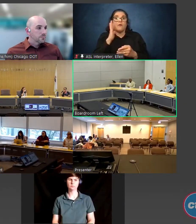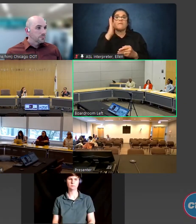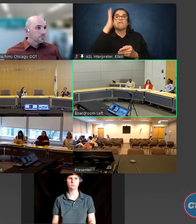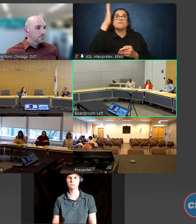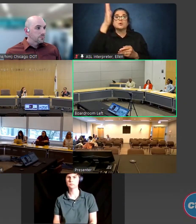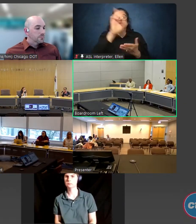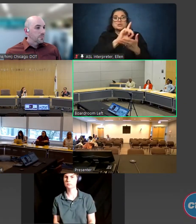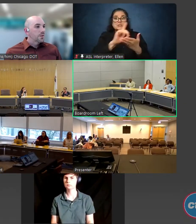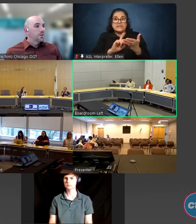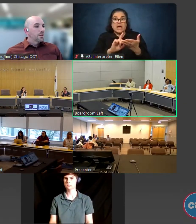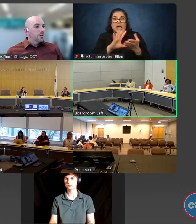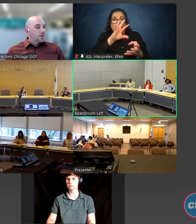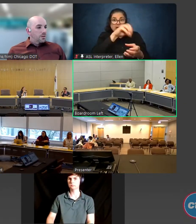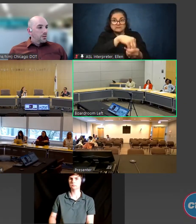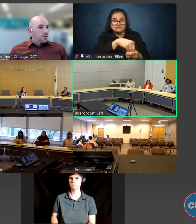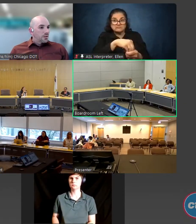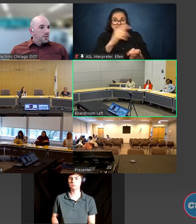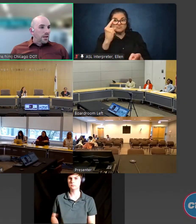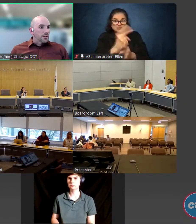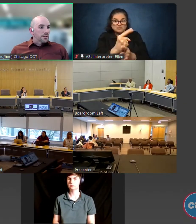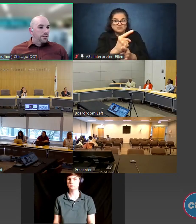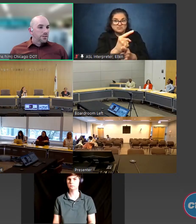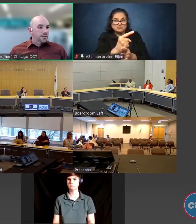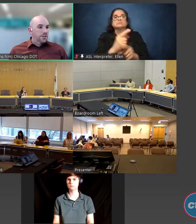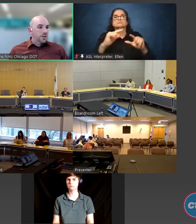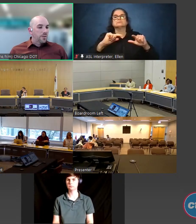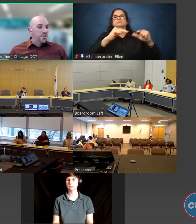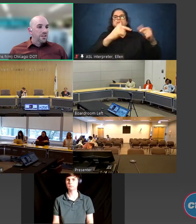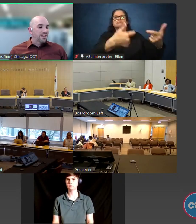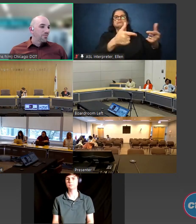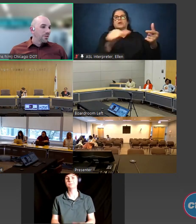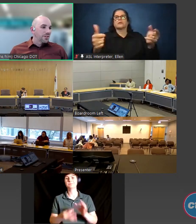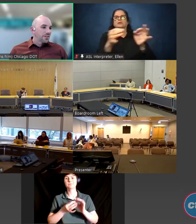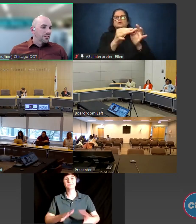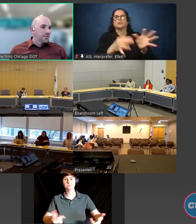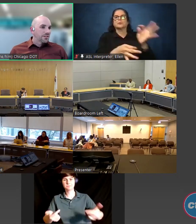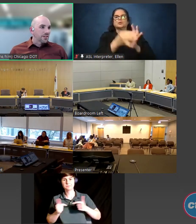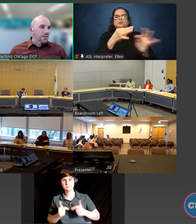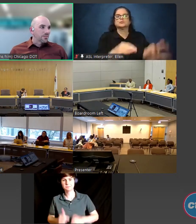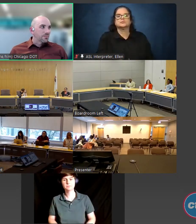that kind of? Yeah, this is,